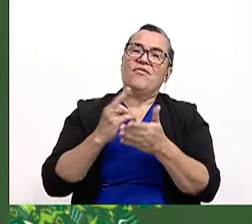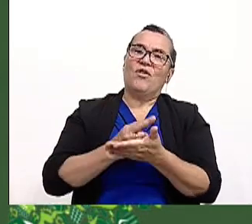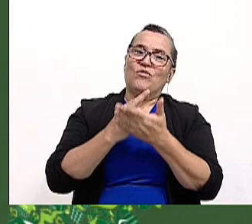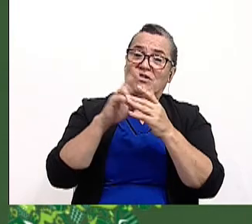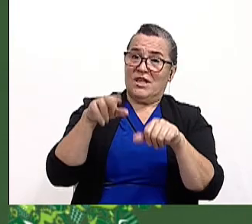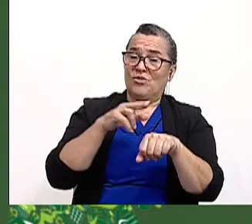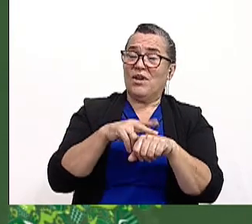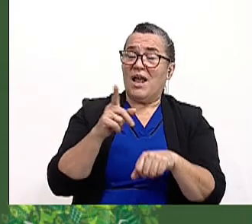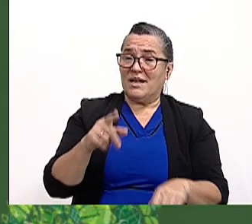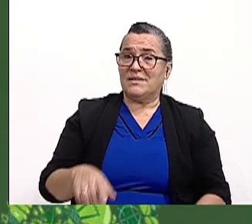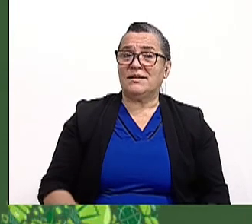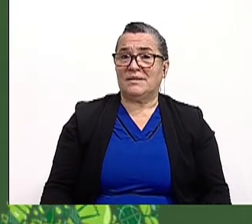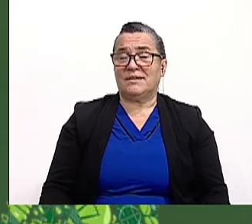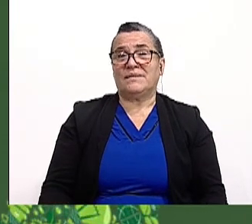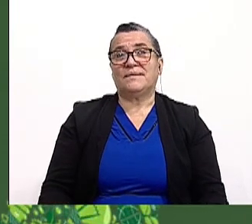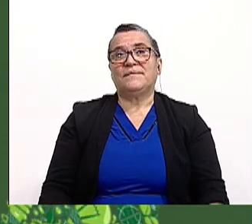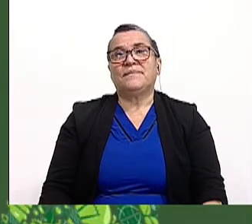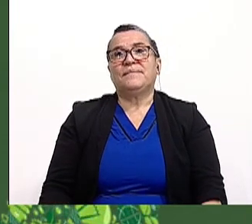sources.